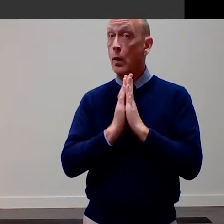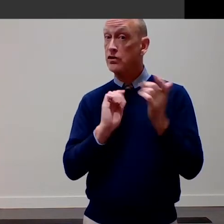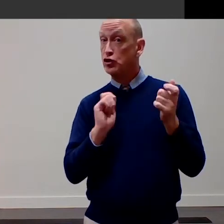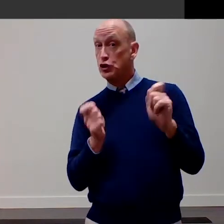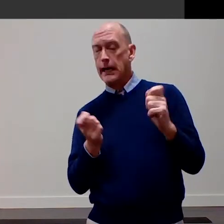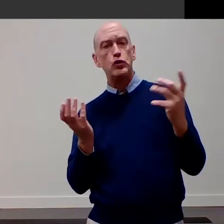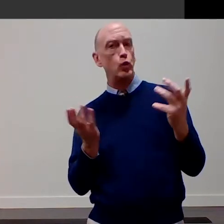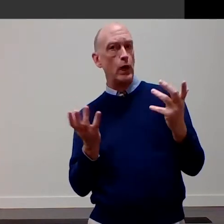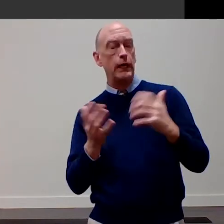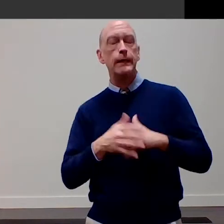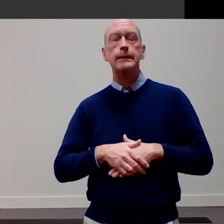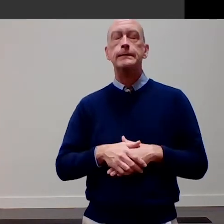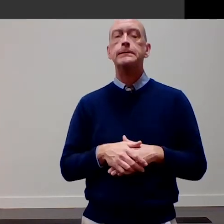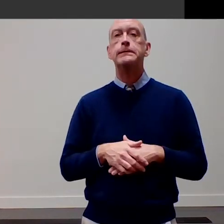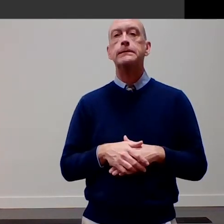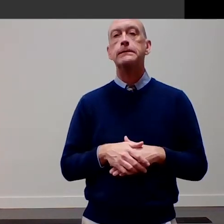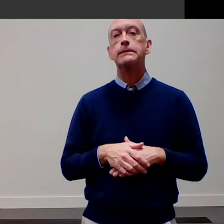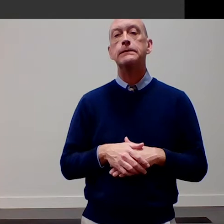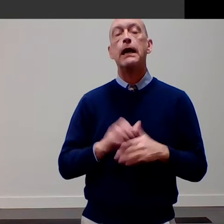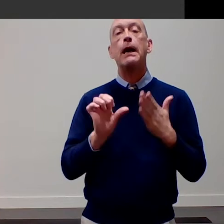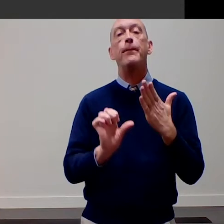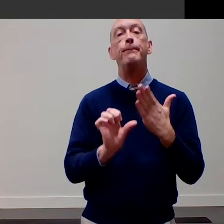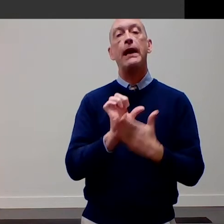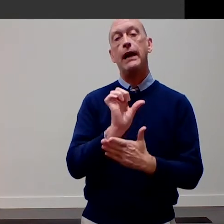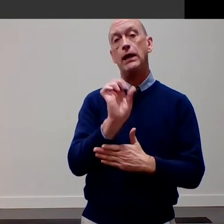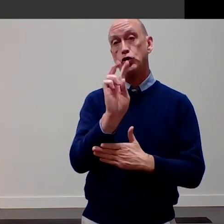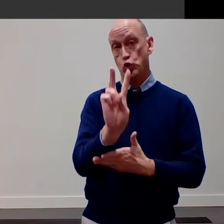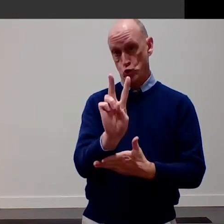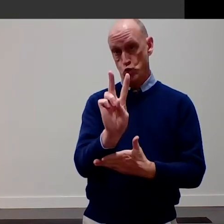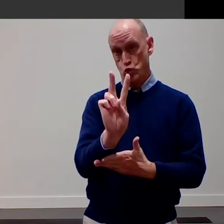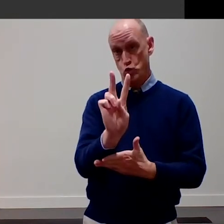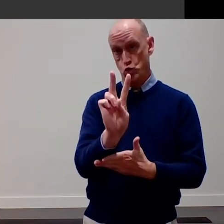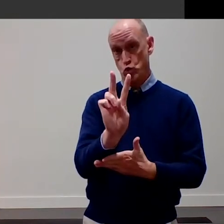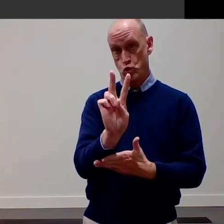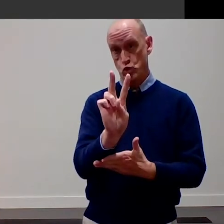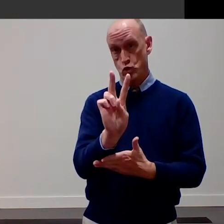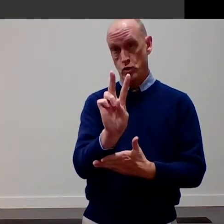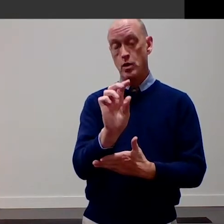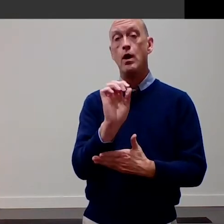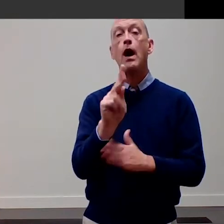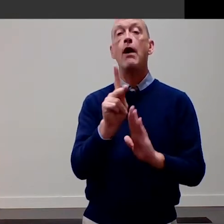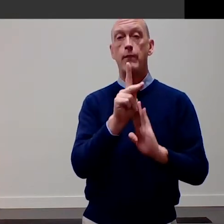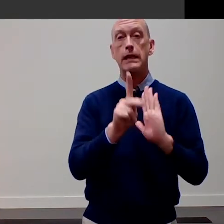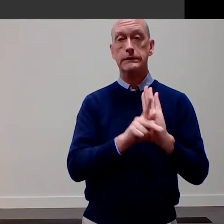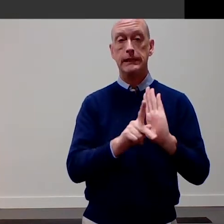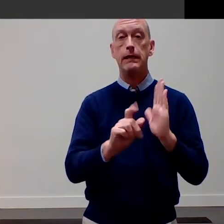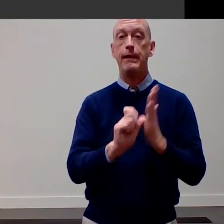changed is on page 2 of the policy,